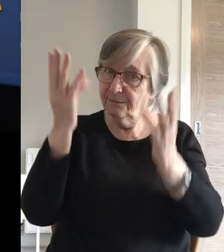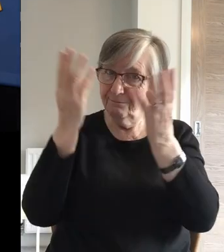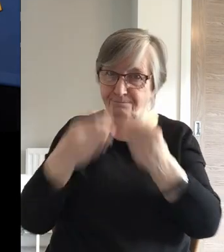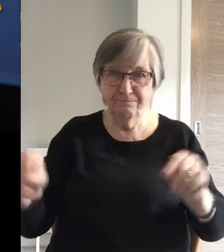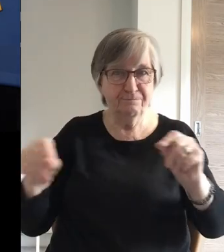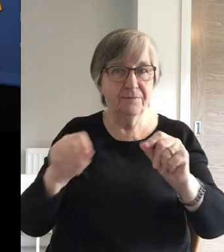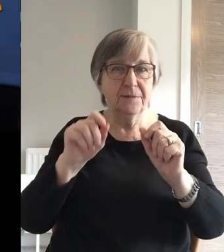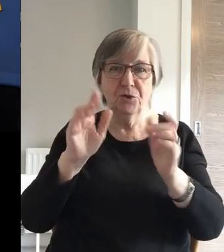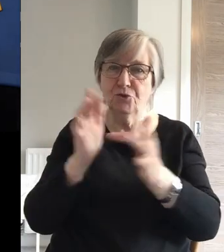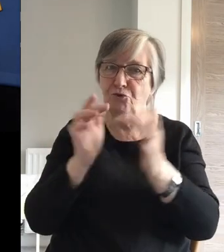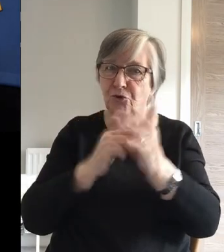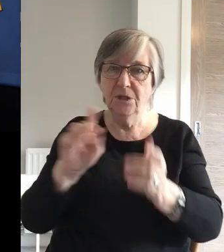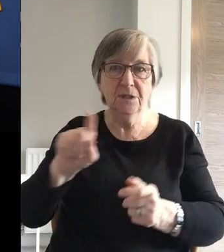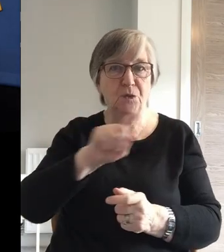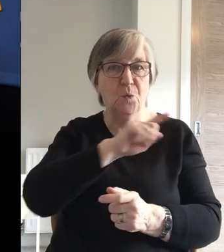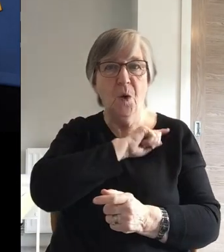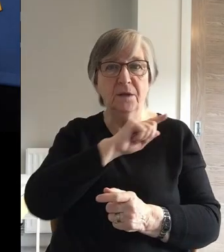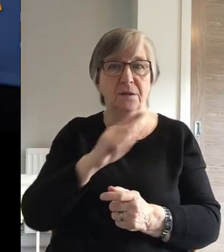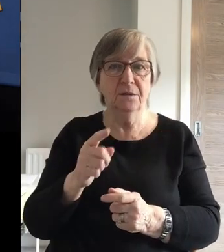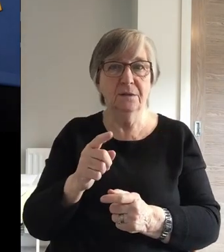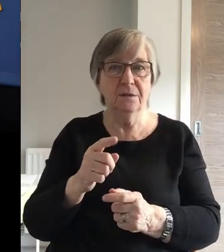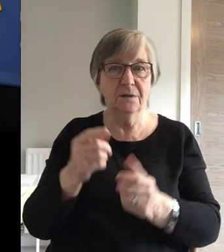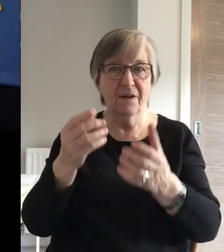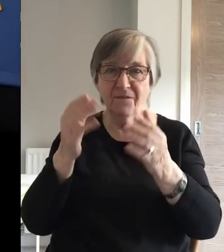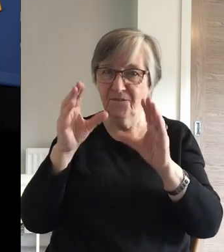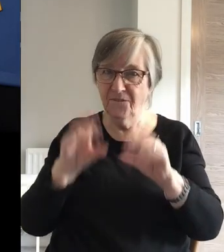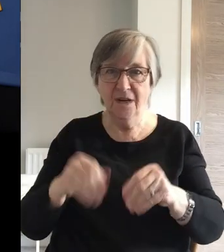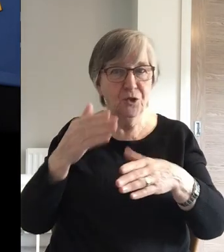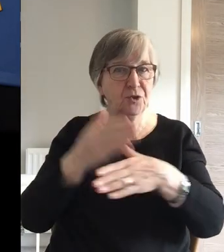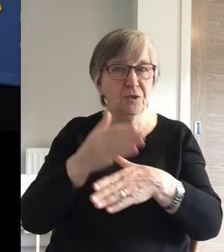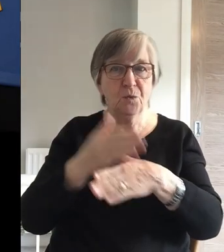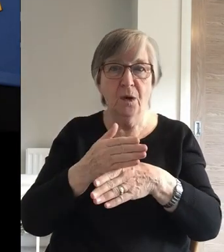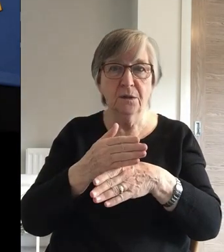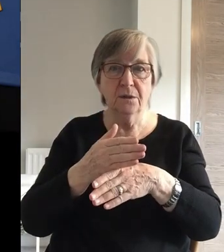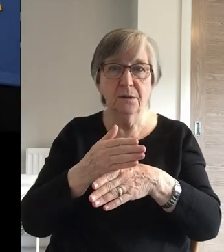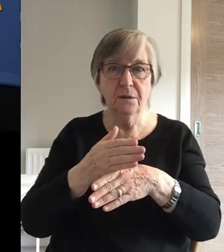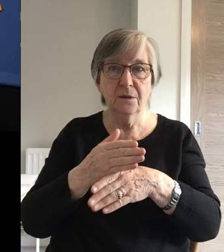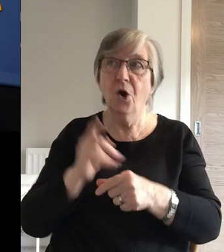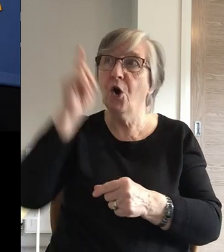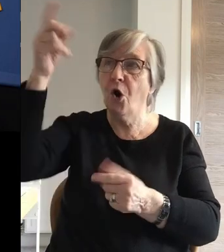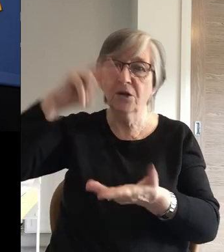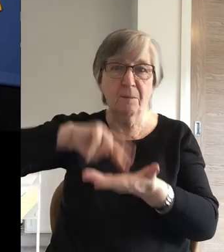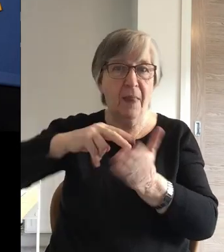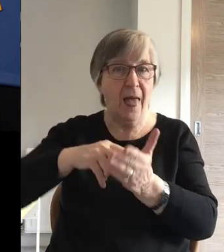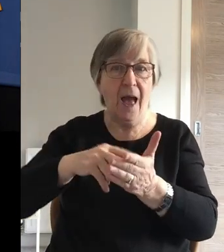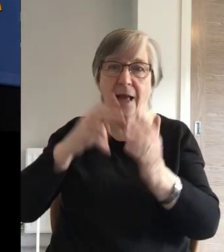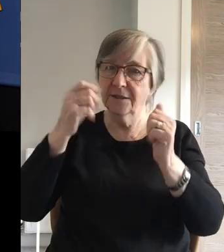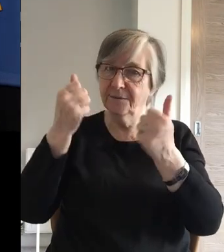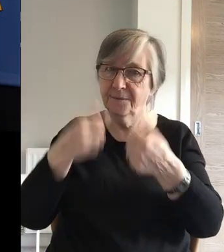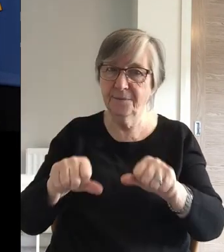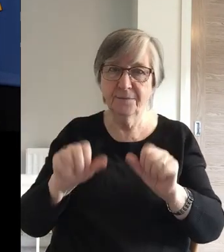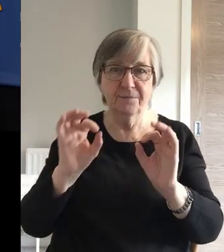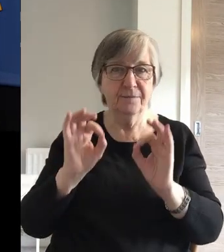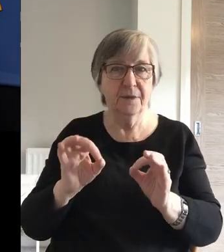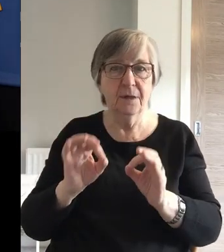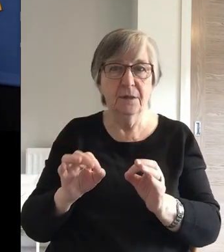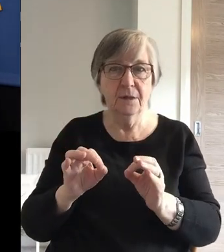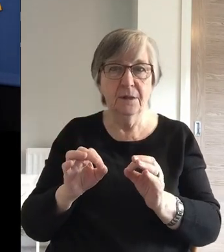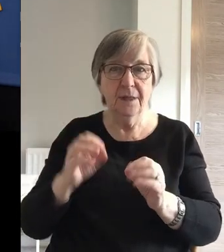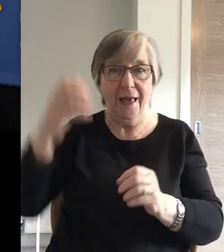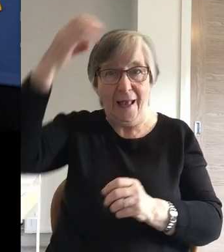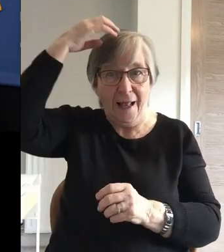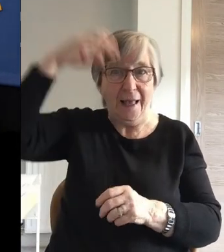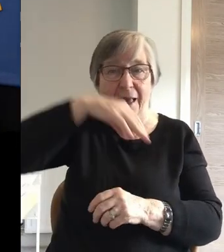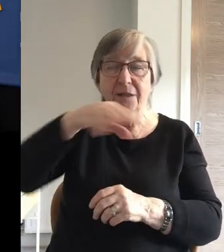has won. The purposes of God have overcome. The kingdom of God is